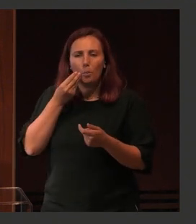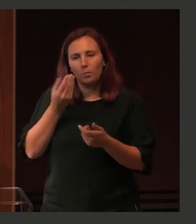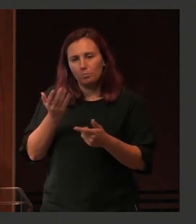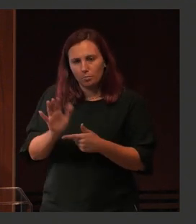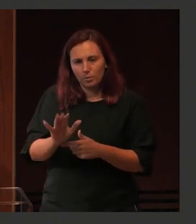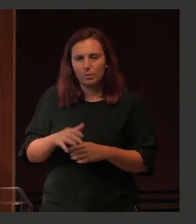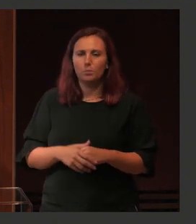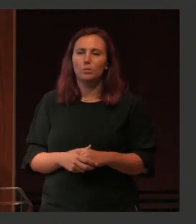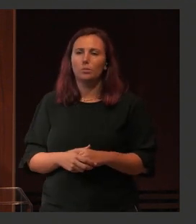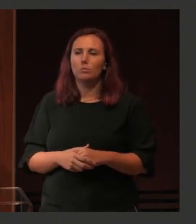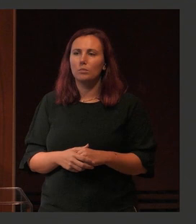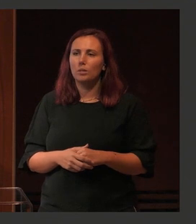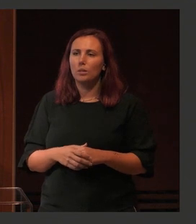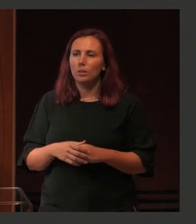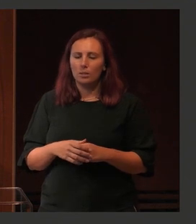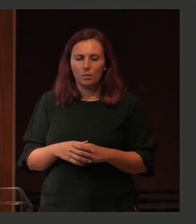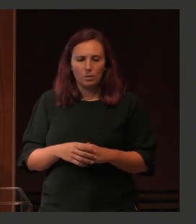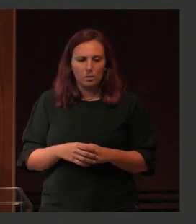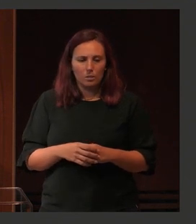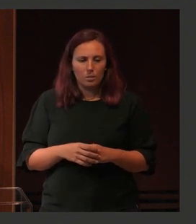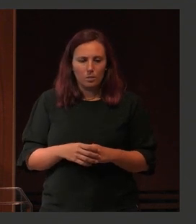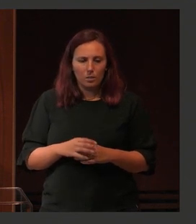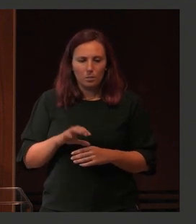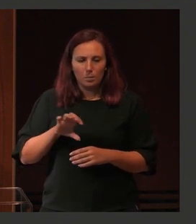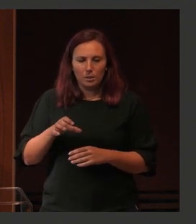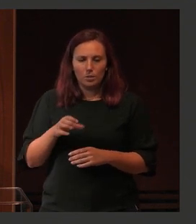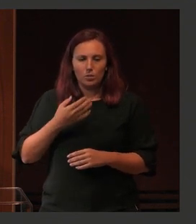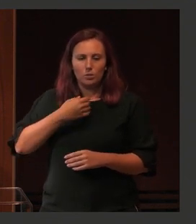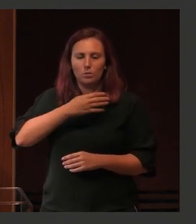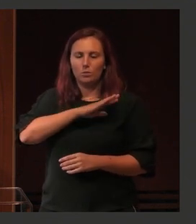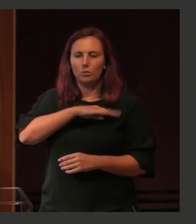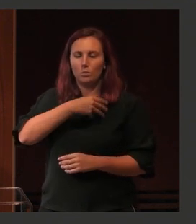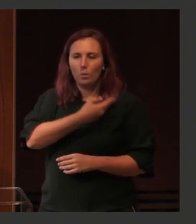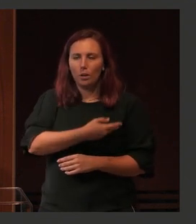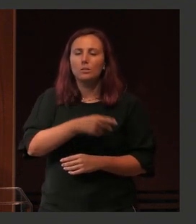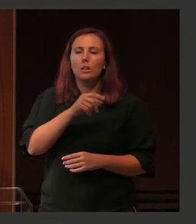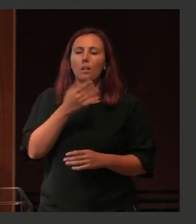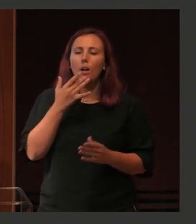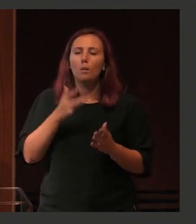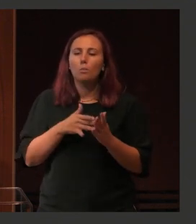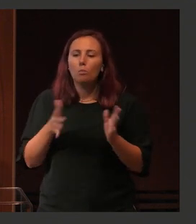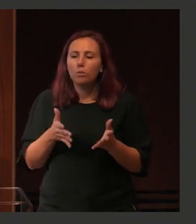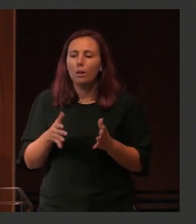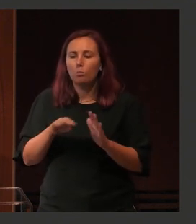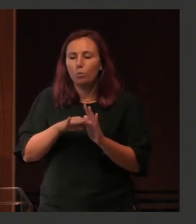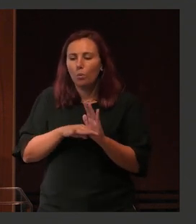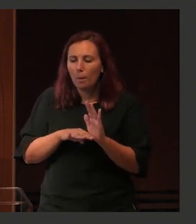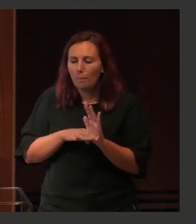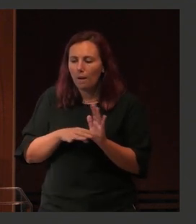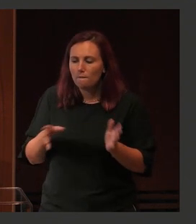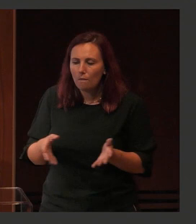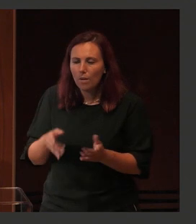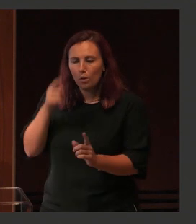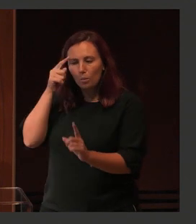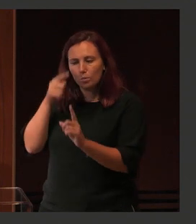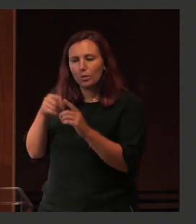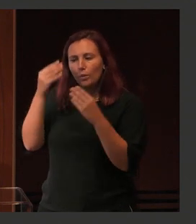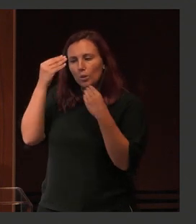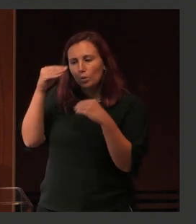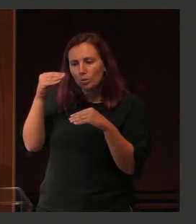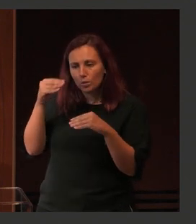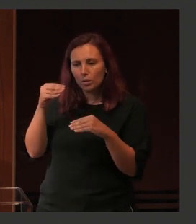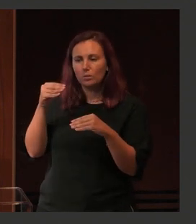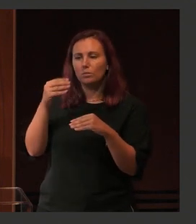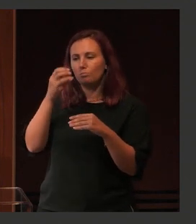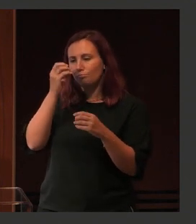Croatia. School libraries help to implement an educational program for sustainable development.